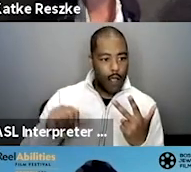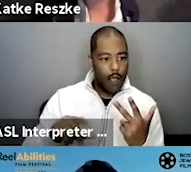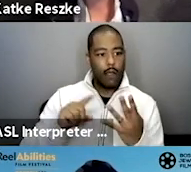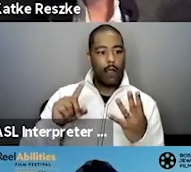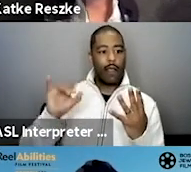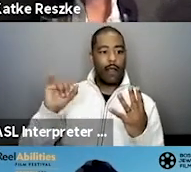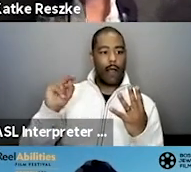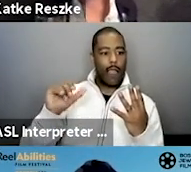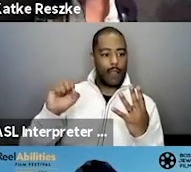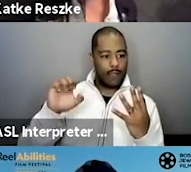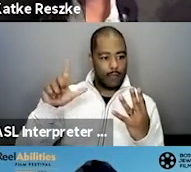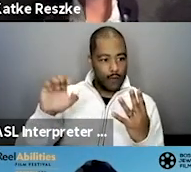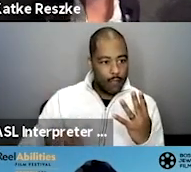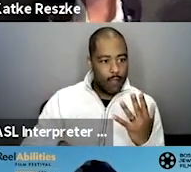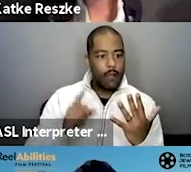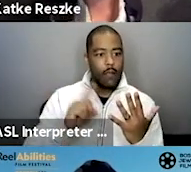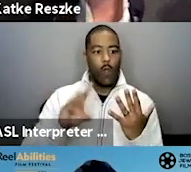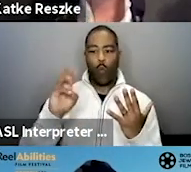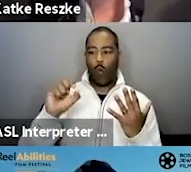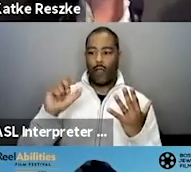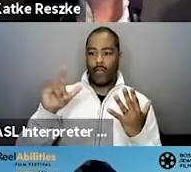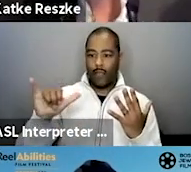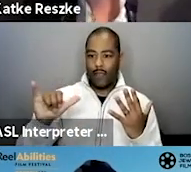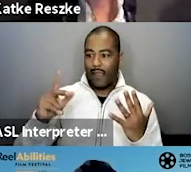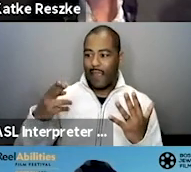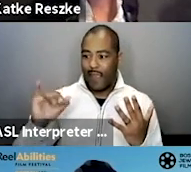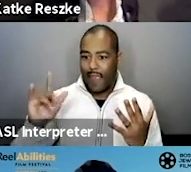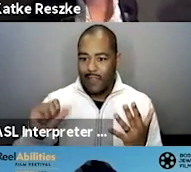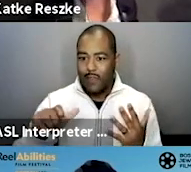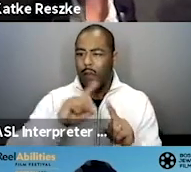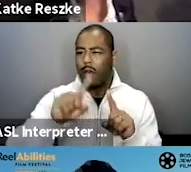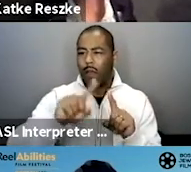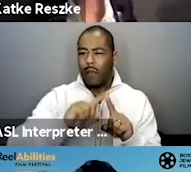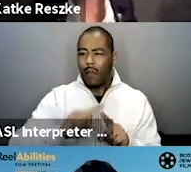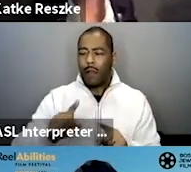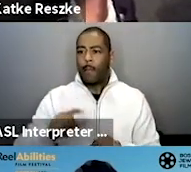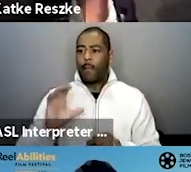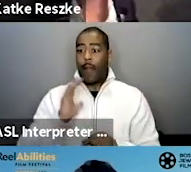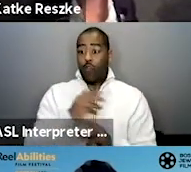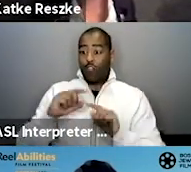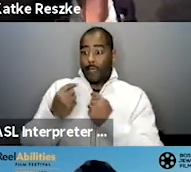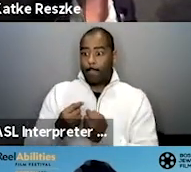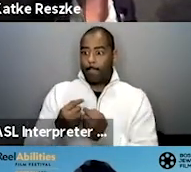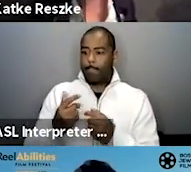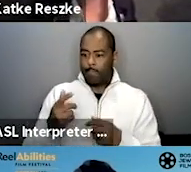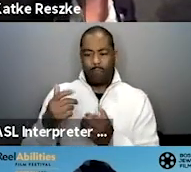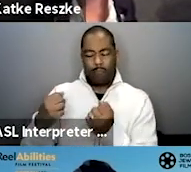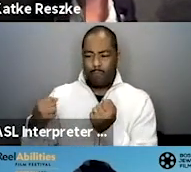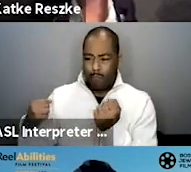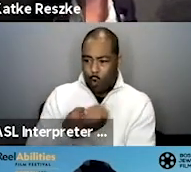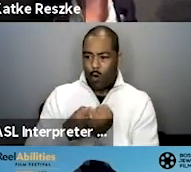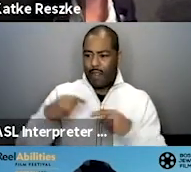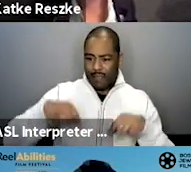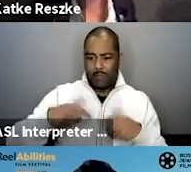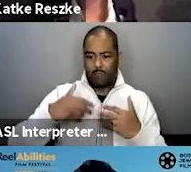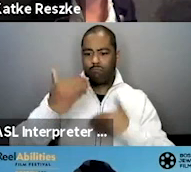Wesley Hicks, and our outstanding team of interns are instrumental in the success of this festival. Boston Jewish Film is so